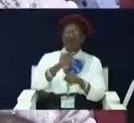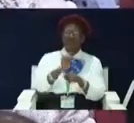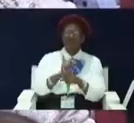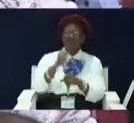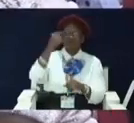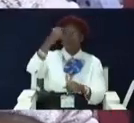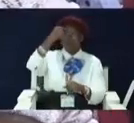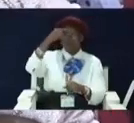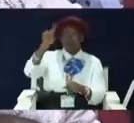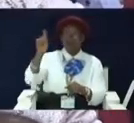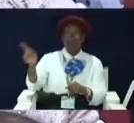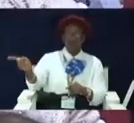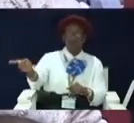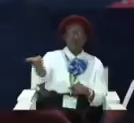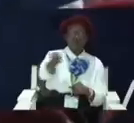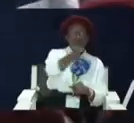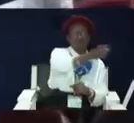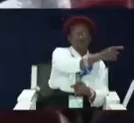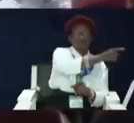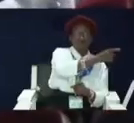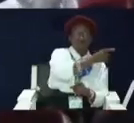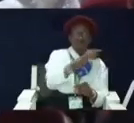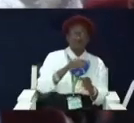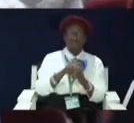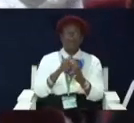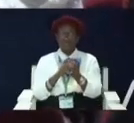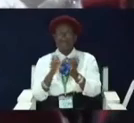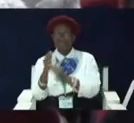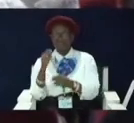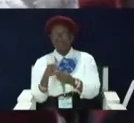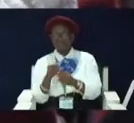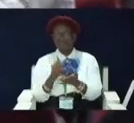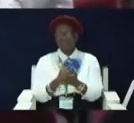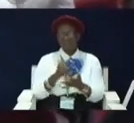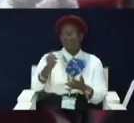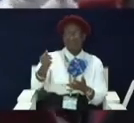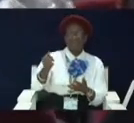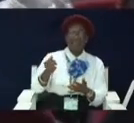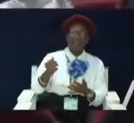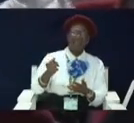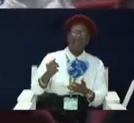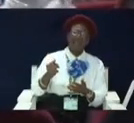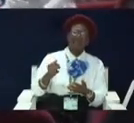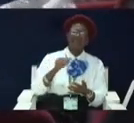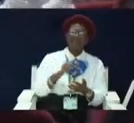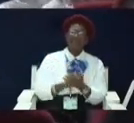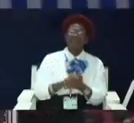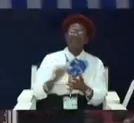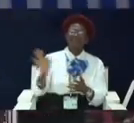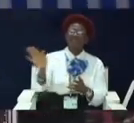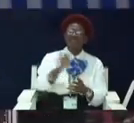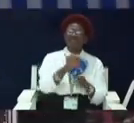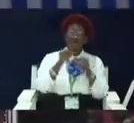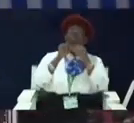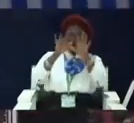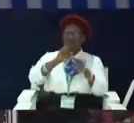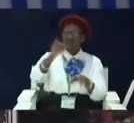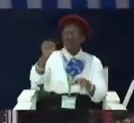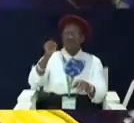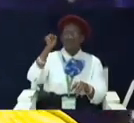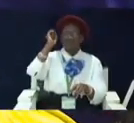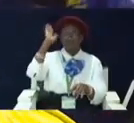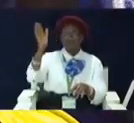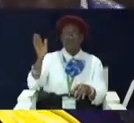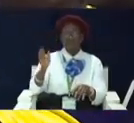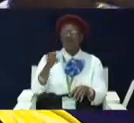Mo gbadura ki meta lokan ko sise fun yin. That your blessings will always be